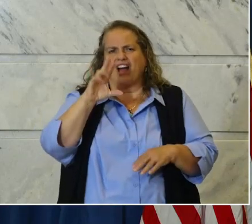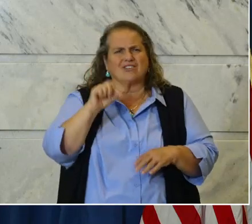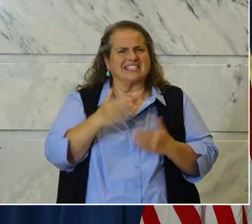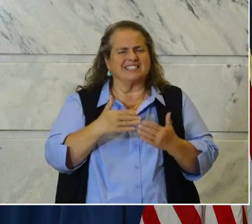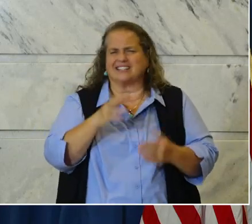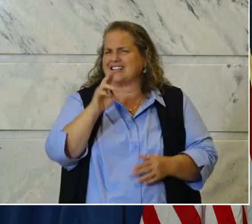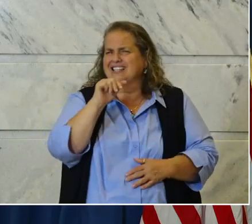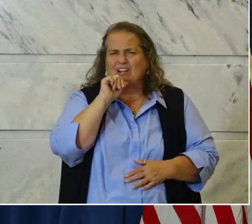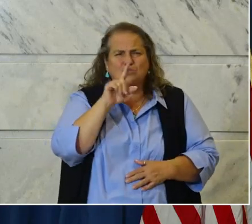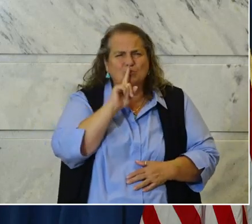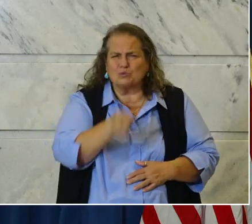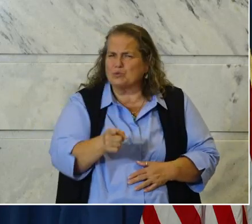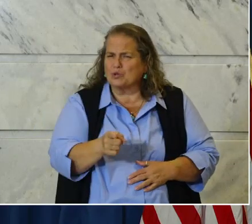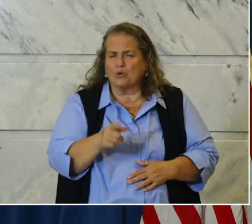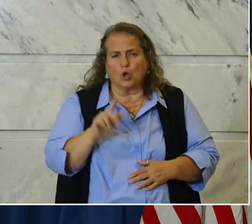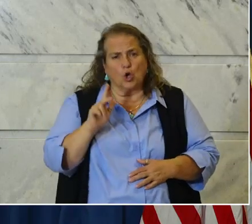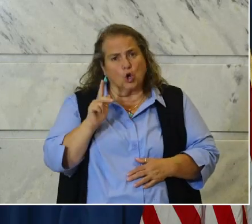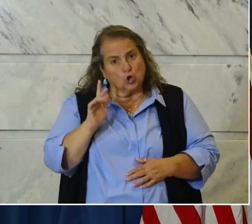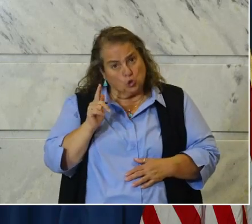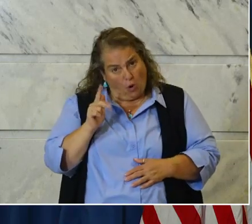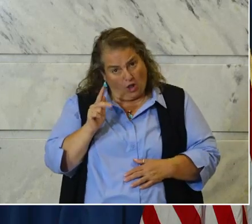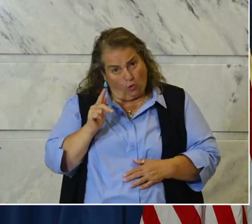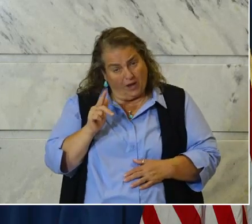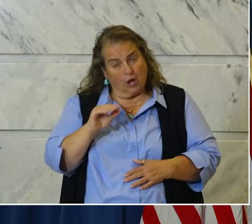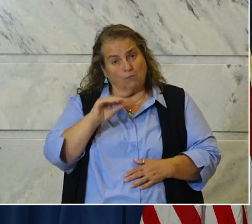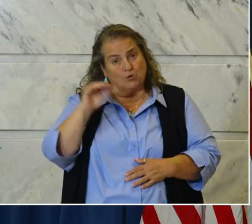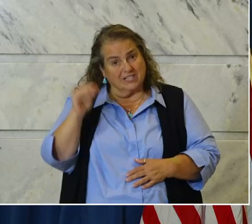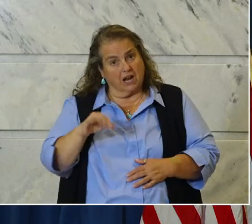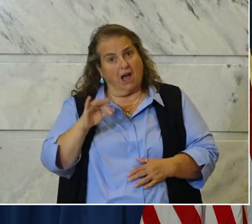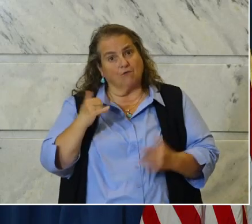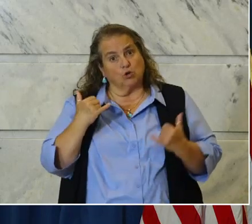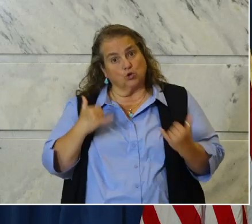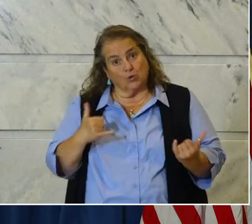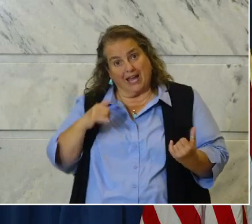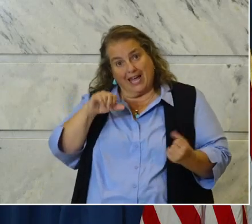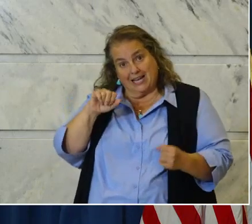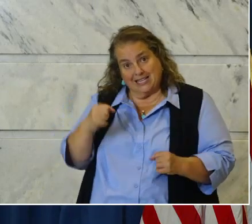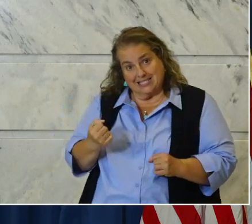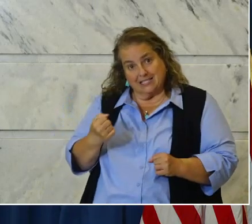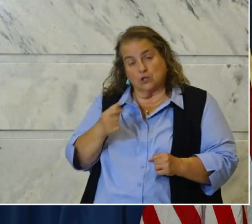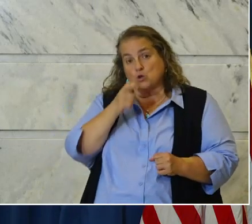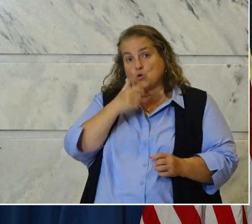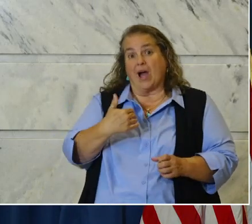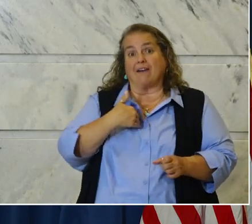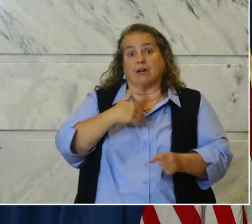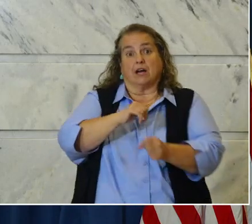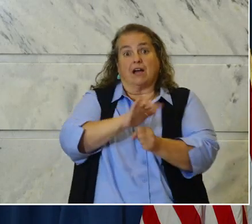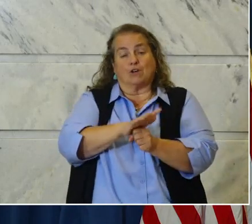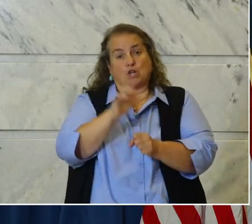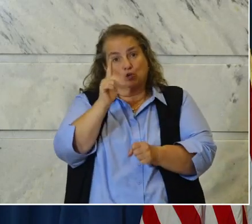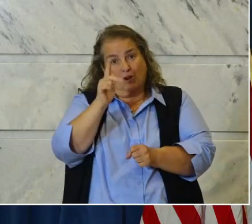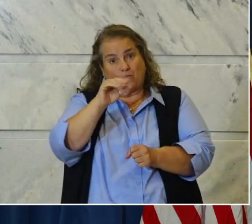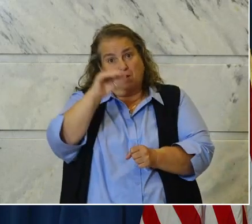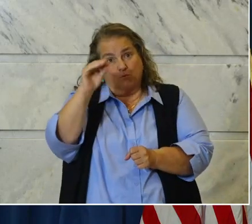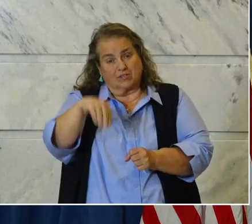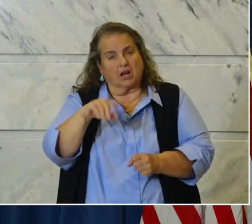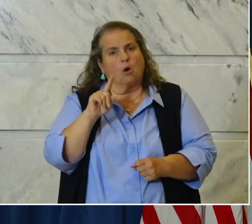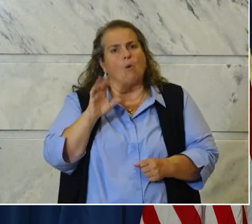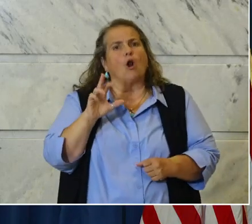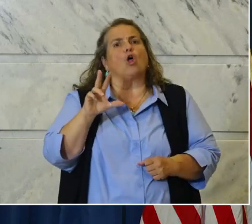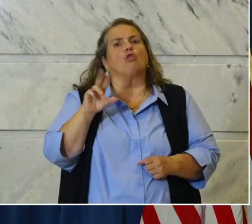I'd tell you, 23% of today's positives are kids 18 and under, 23%. That's